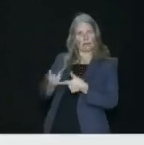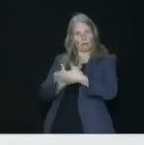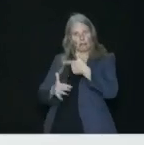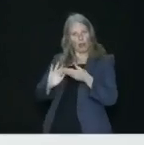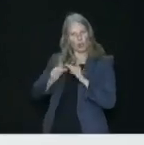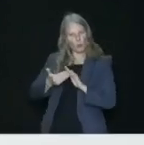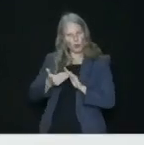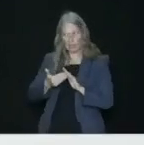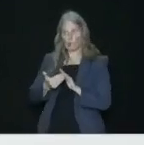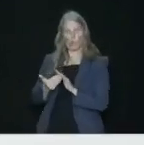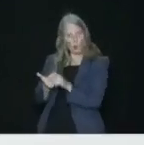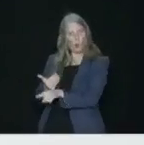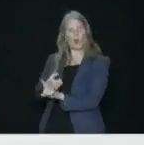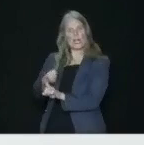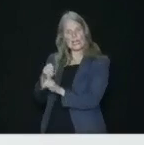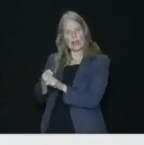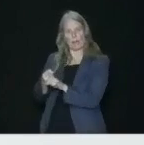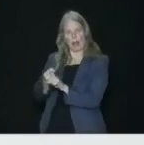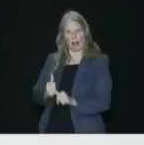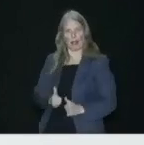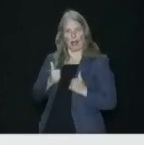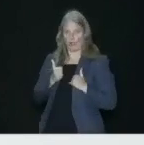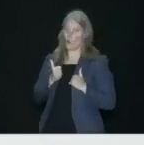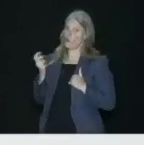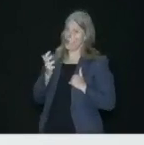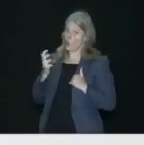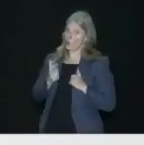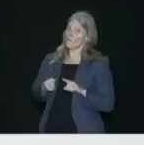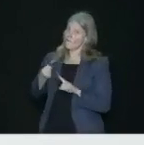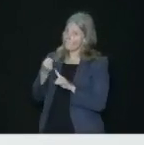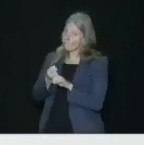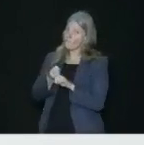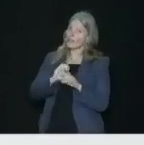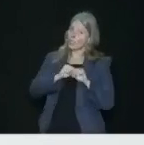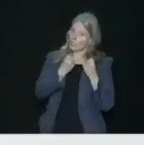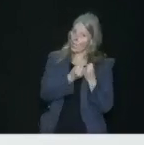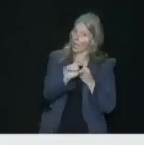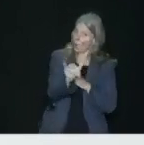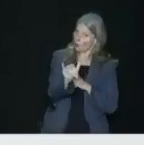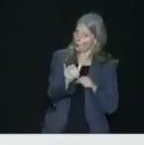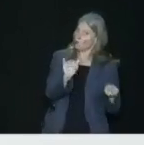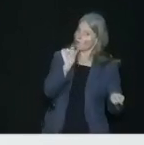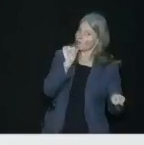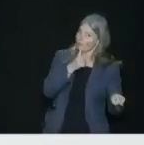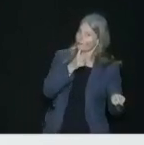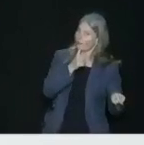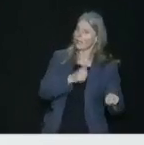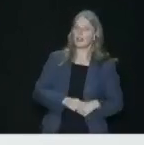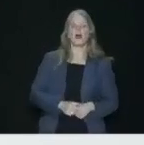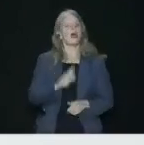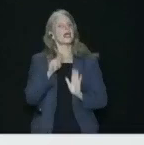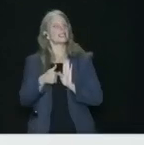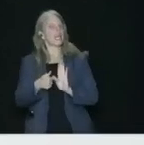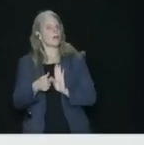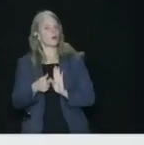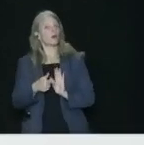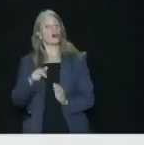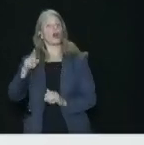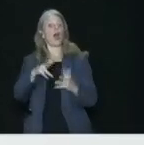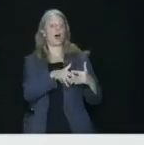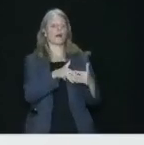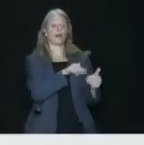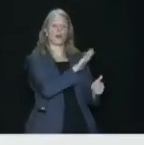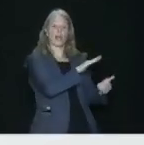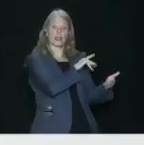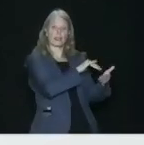communities. And this can have significant societal impacts. For example, estimates from the US